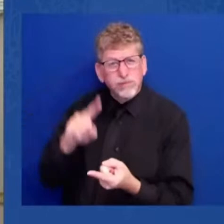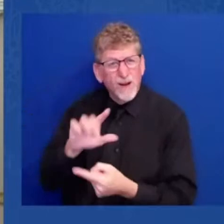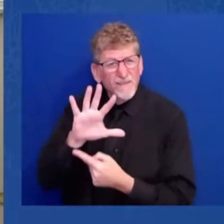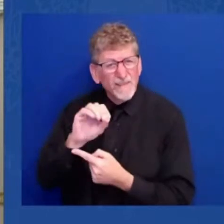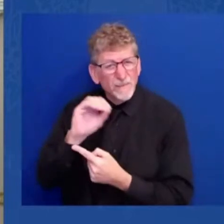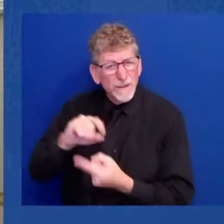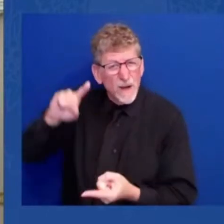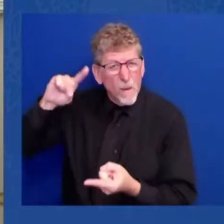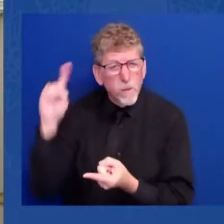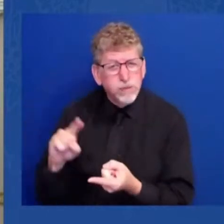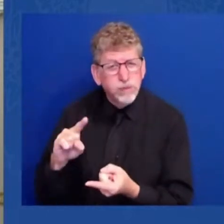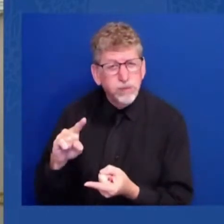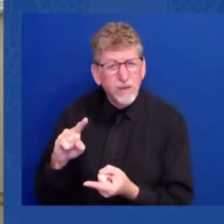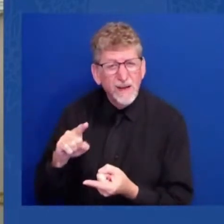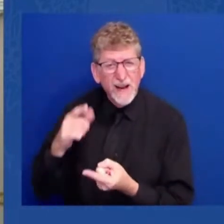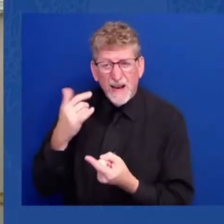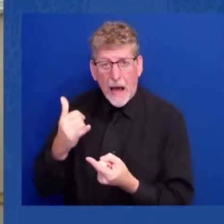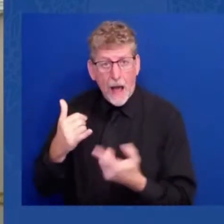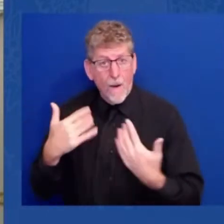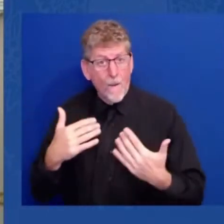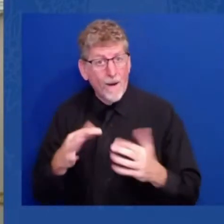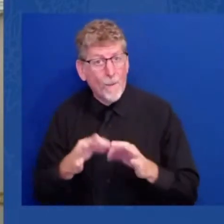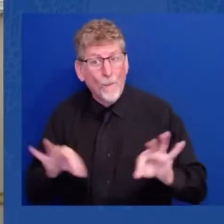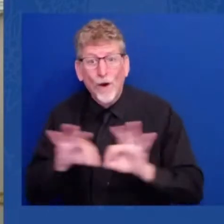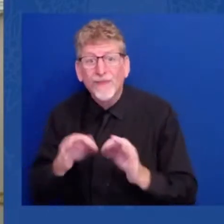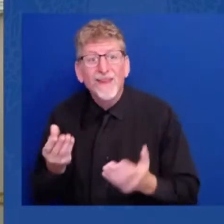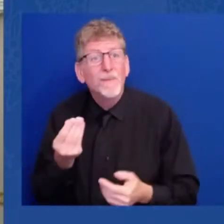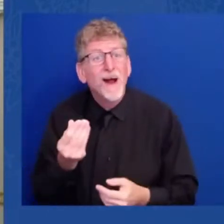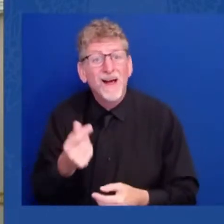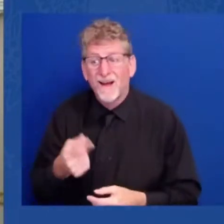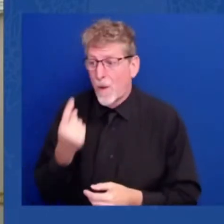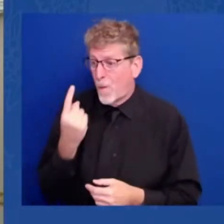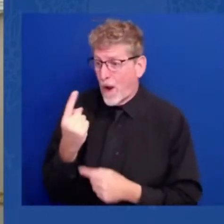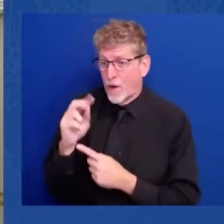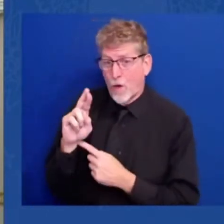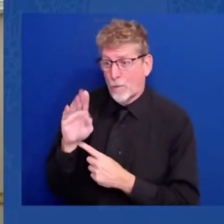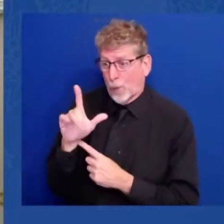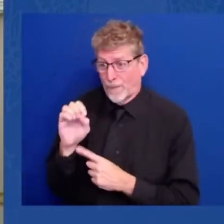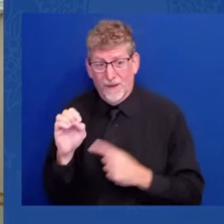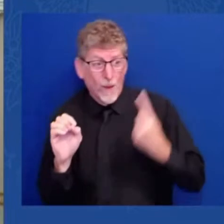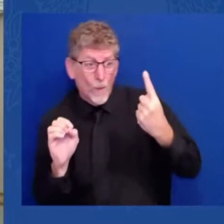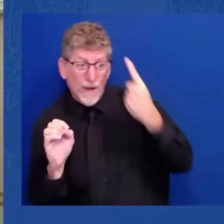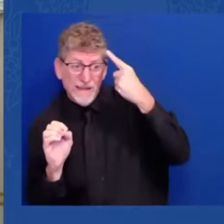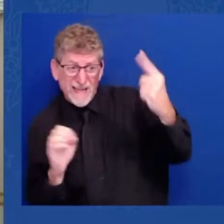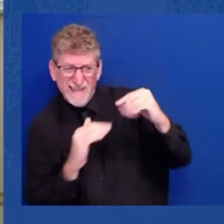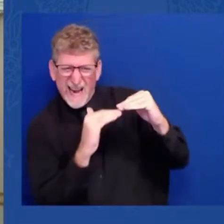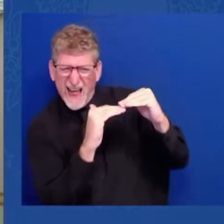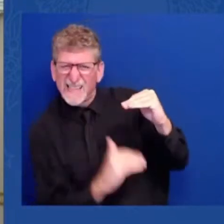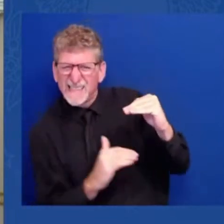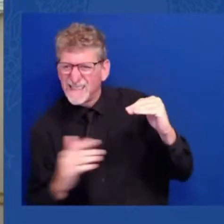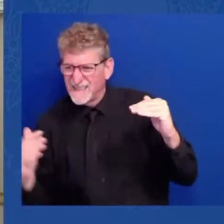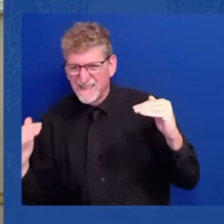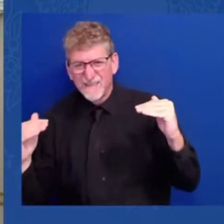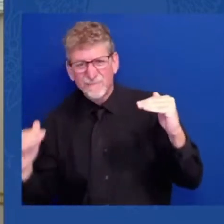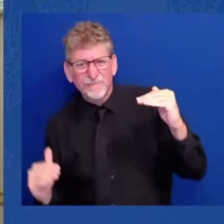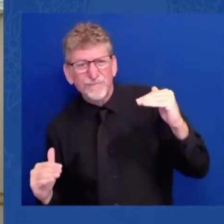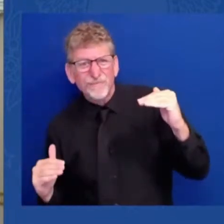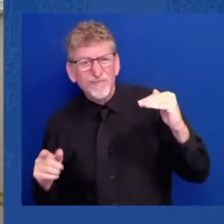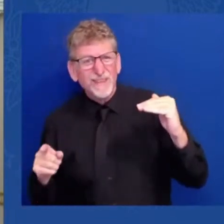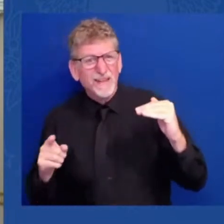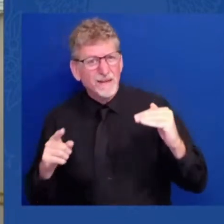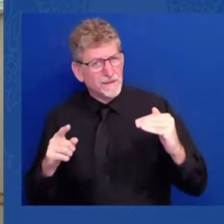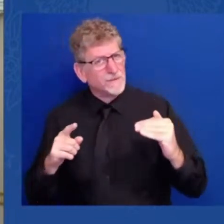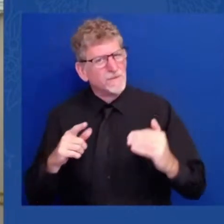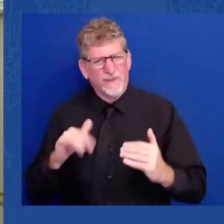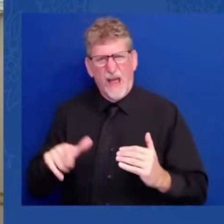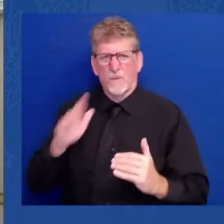1 ruble is less than 1 American penny. And preventing Russia's central bank from propping up the ruble and to keep its value up.